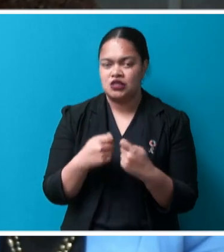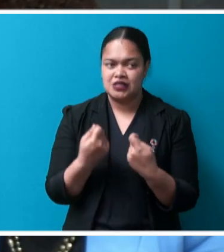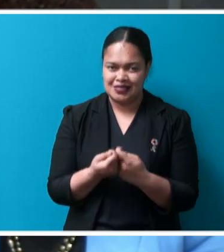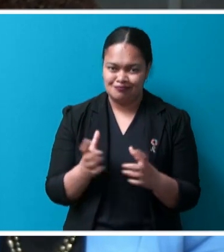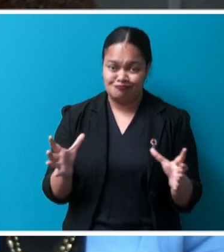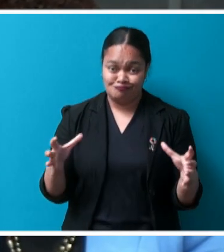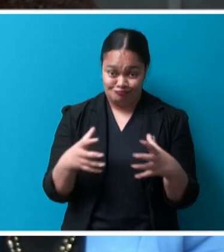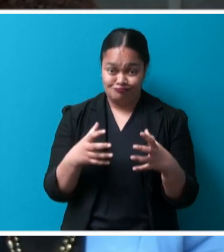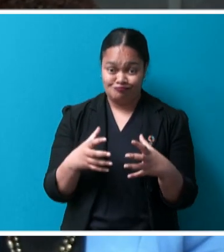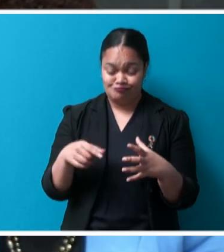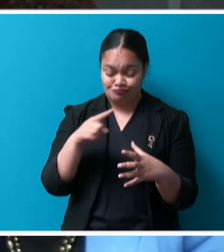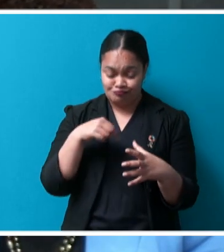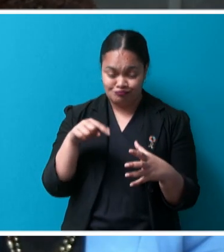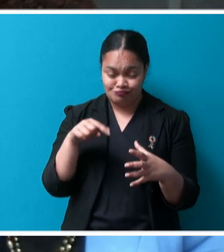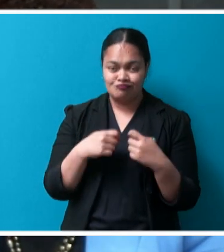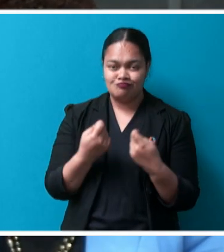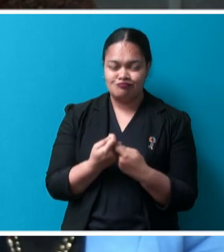various